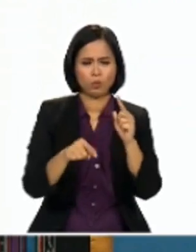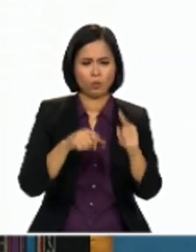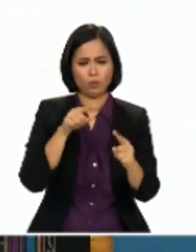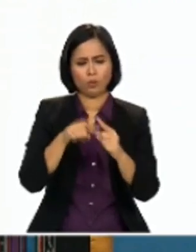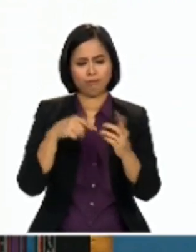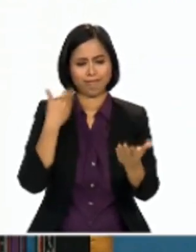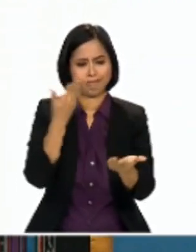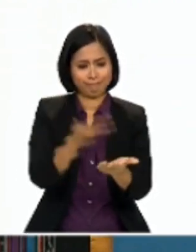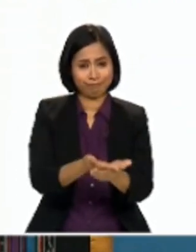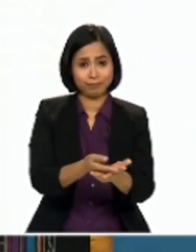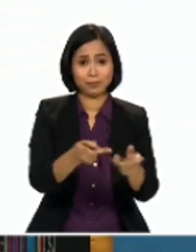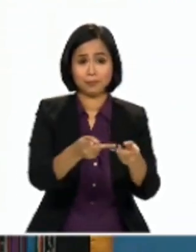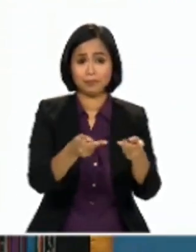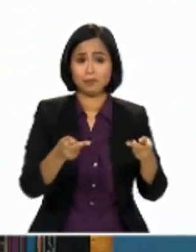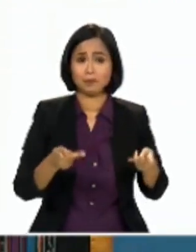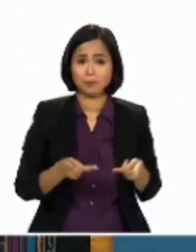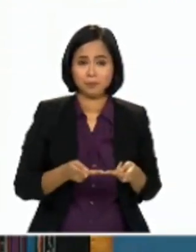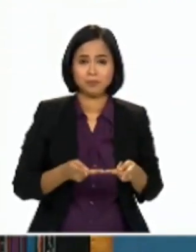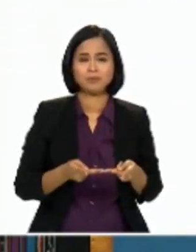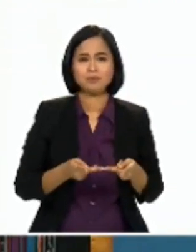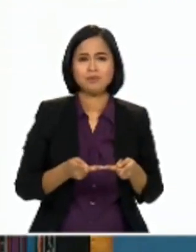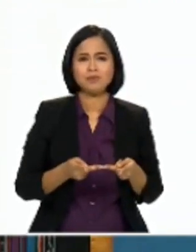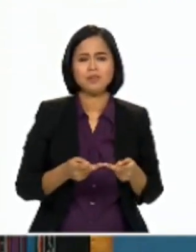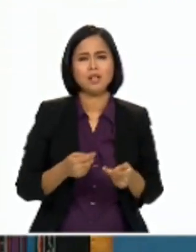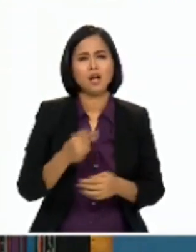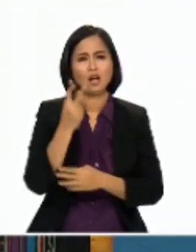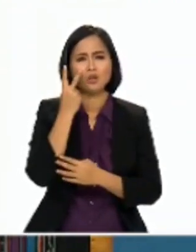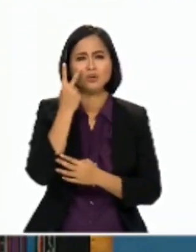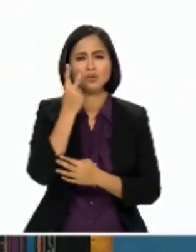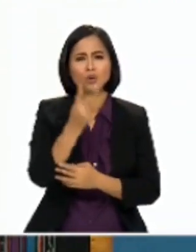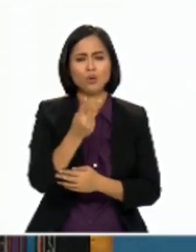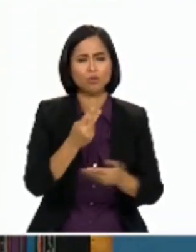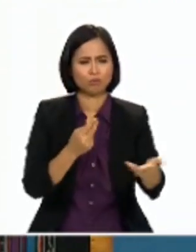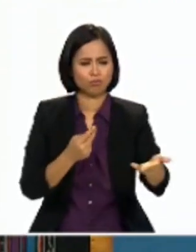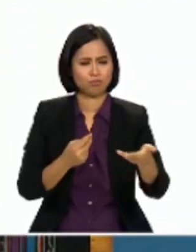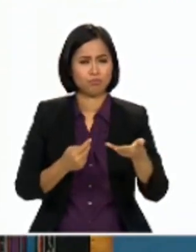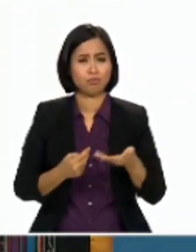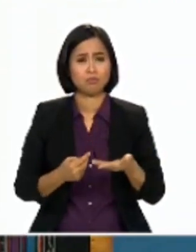command conference, may pinasa si Isani,